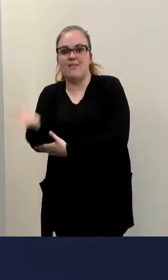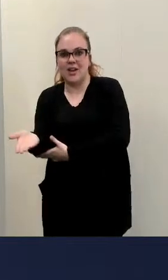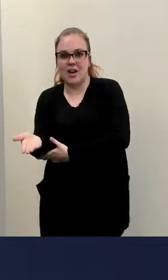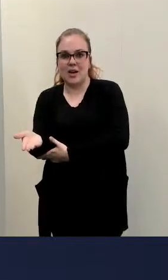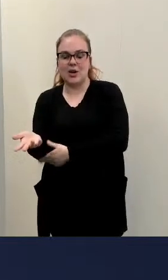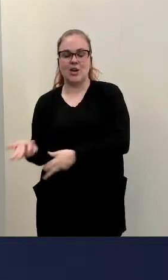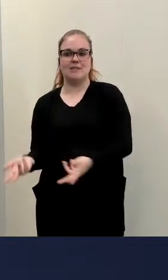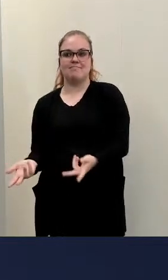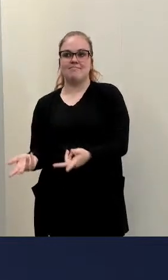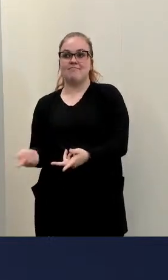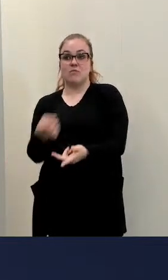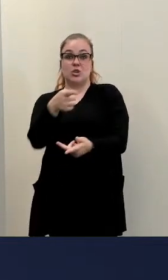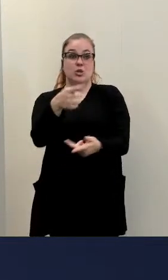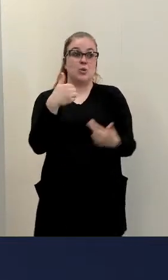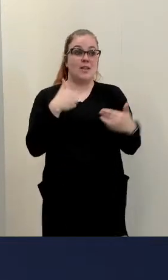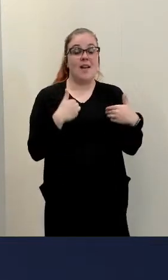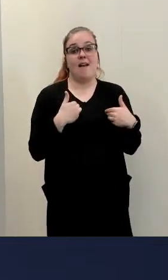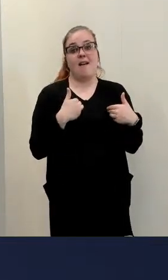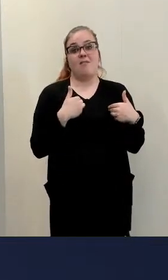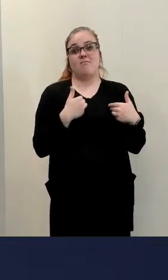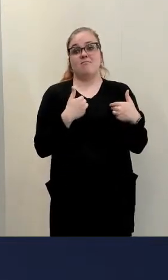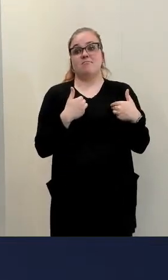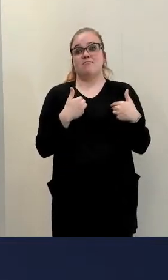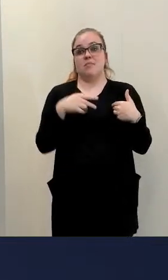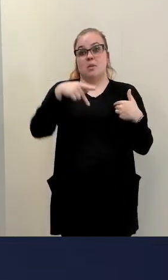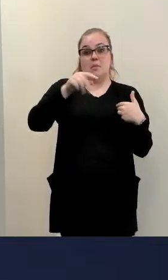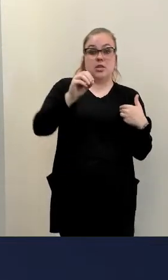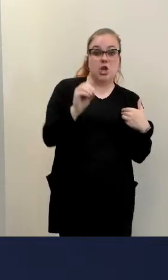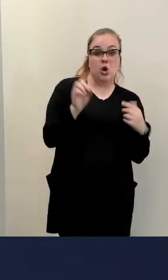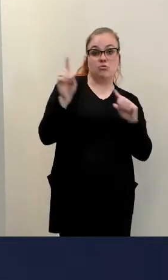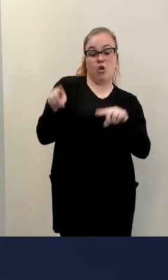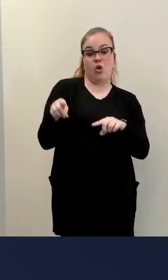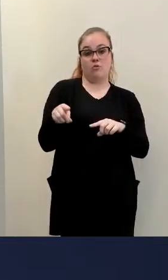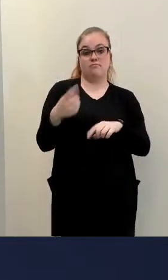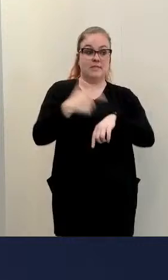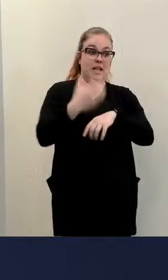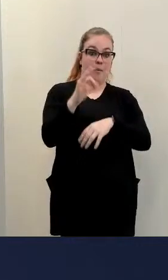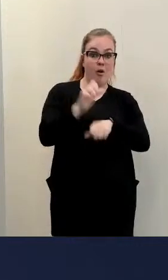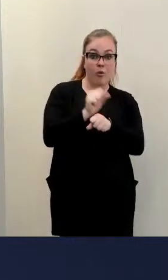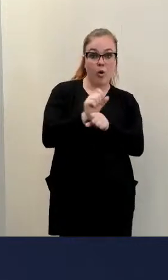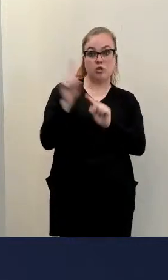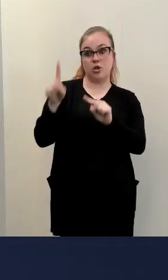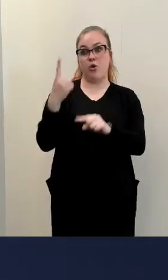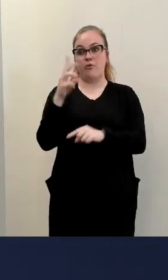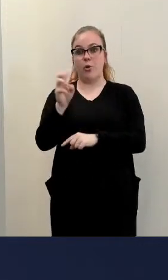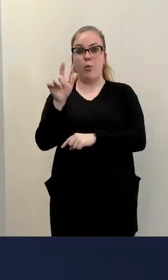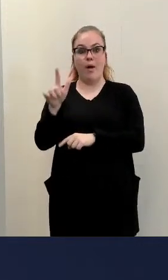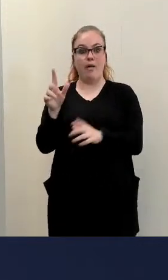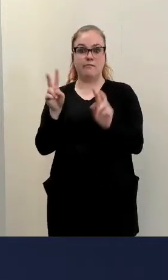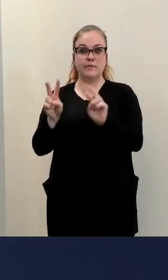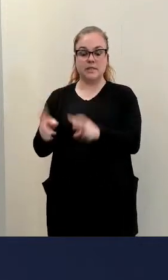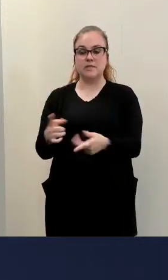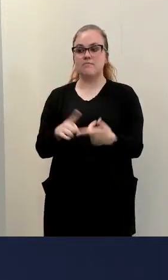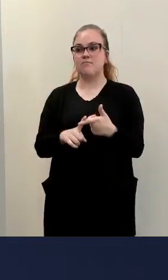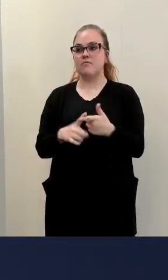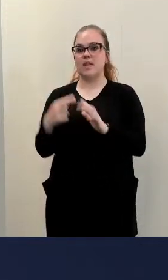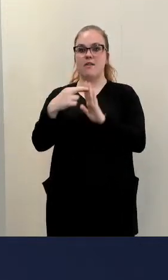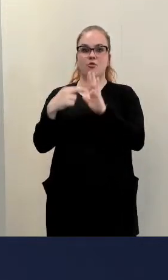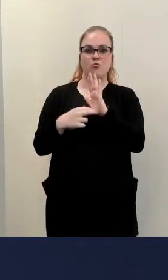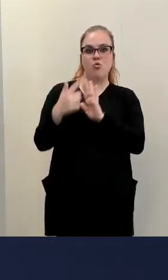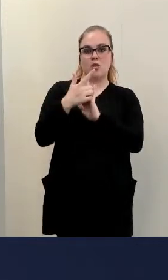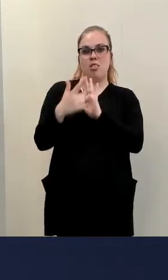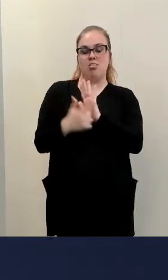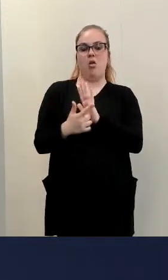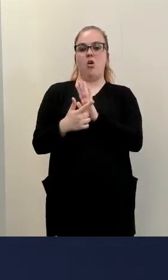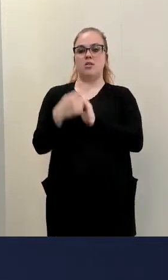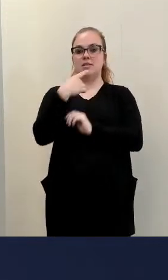Do they have the PTO to be able to take off and go for a well visit? There are rules and laws in